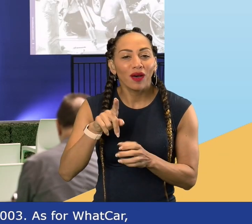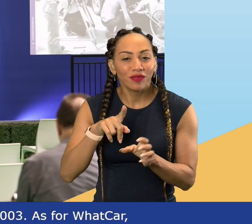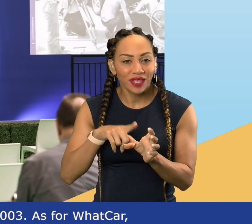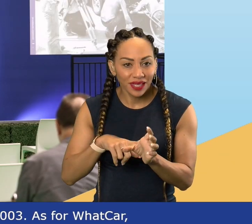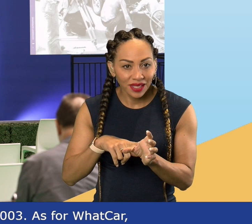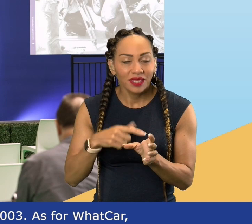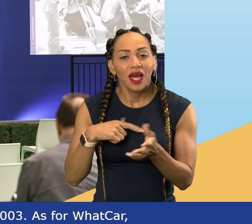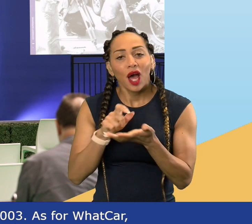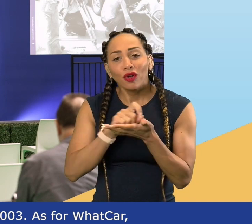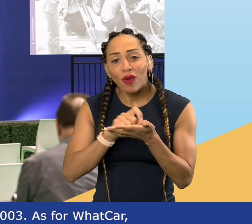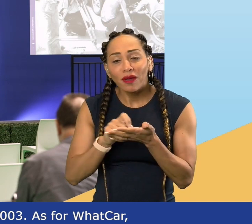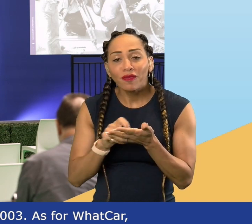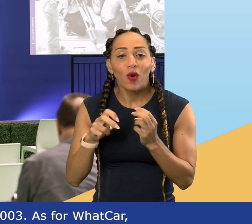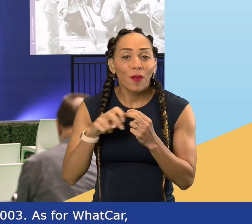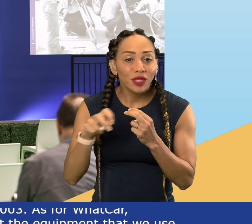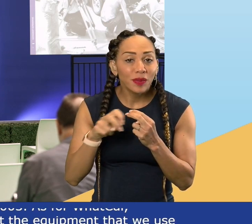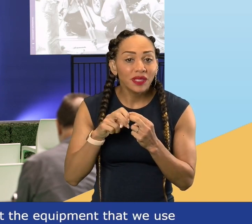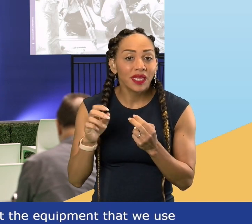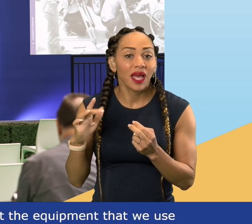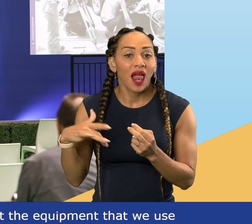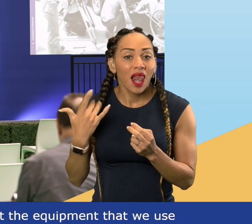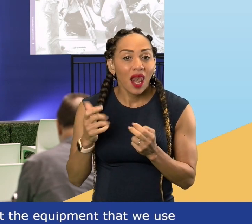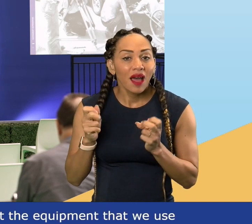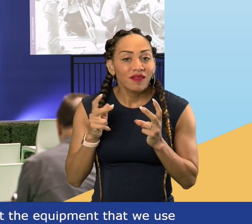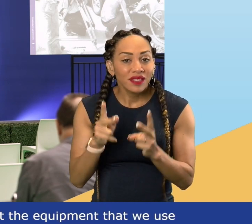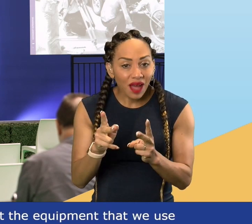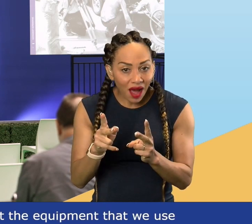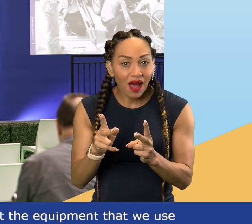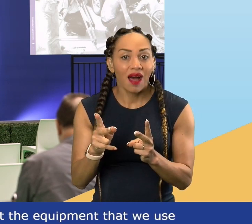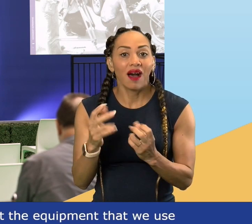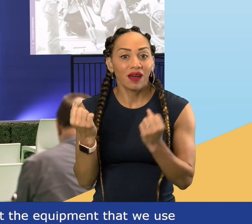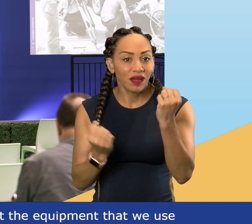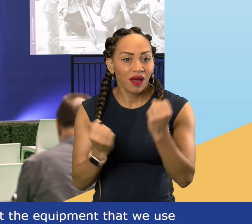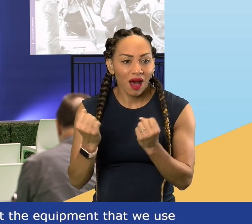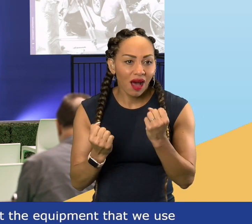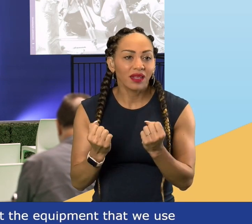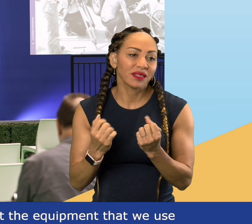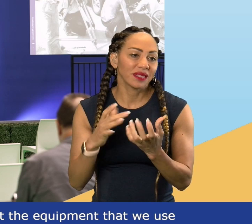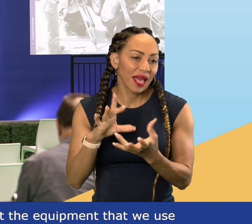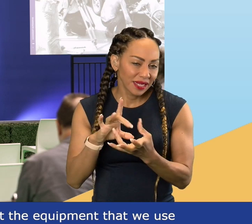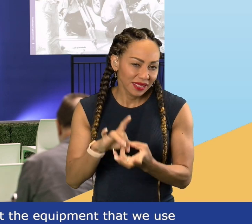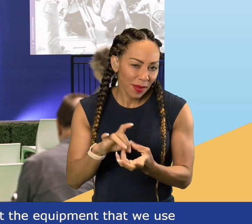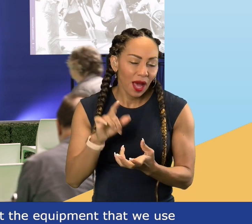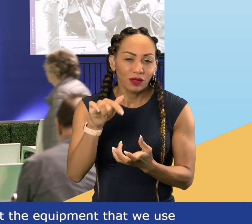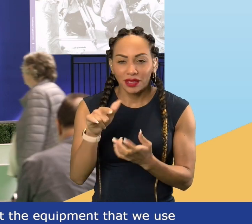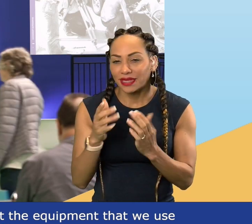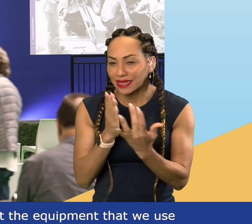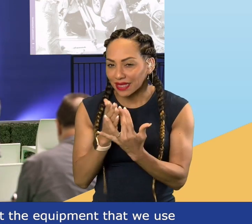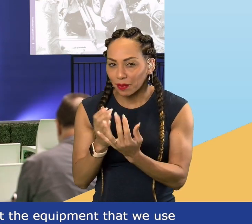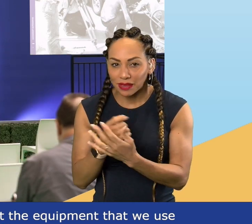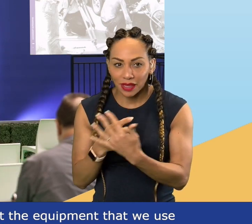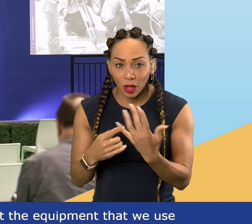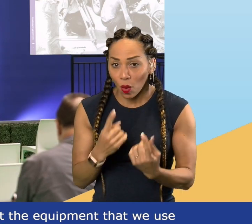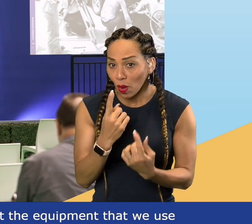Lifestyle magazine, reviewing cars and looking at features of accessibility. Despite all those years of experience, though, one thing I think we have not